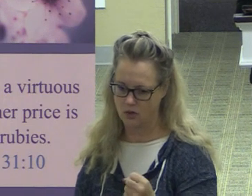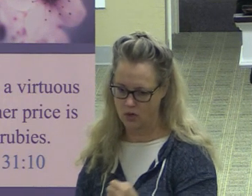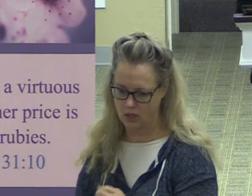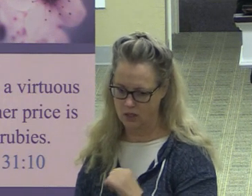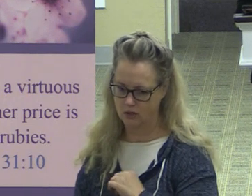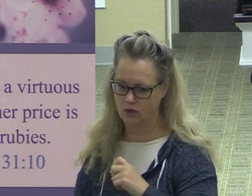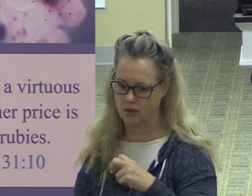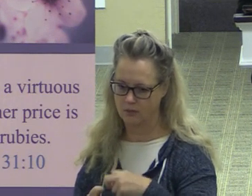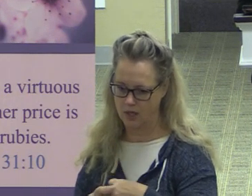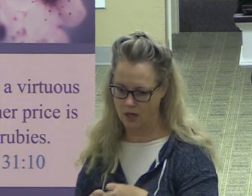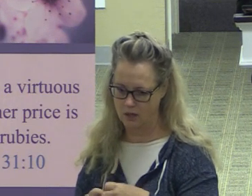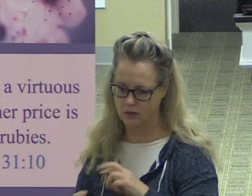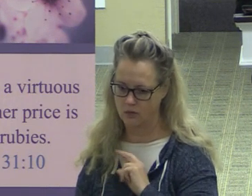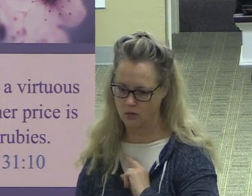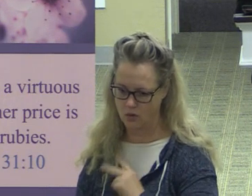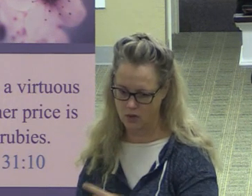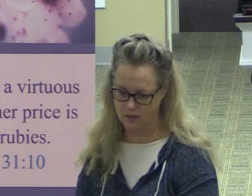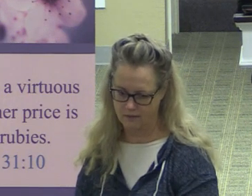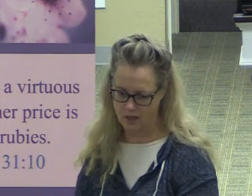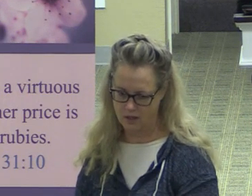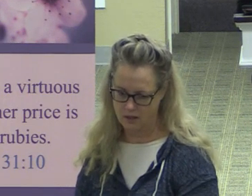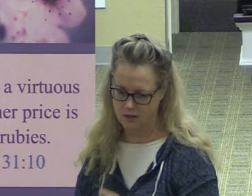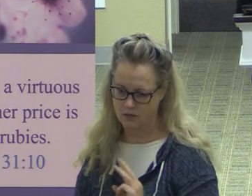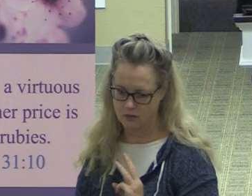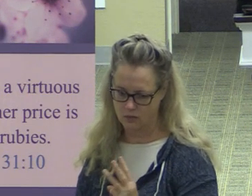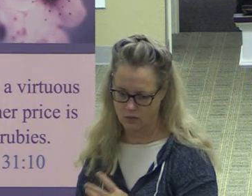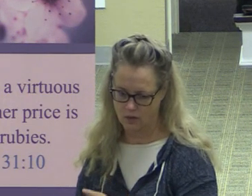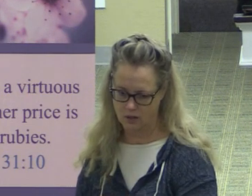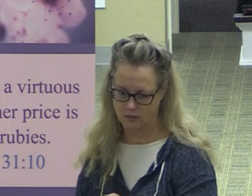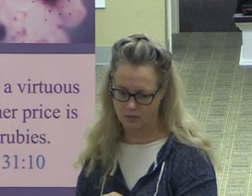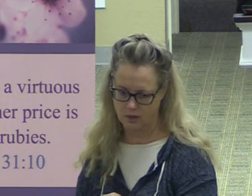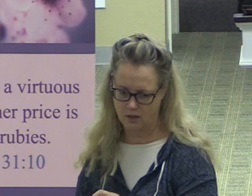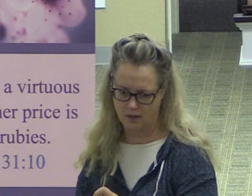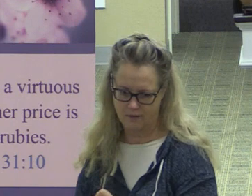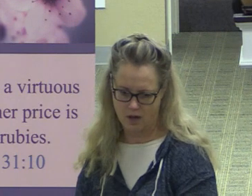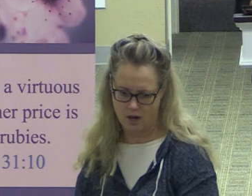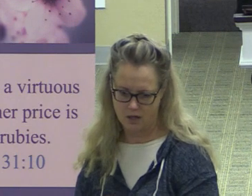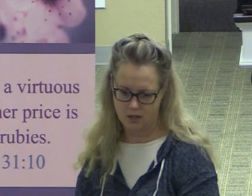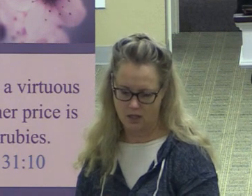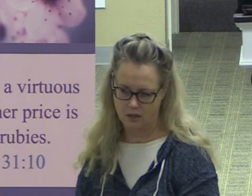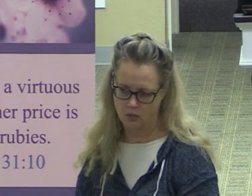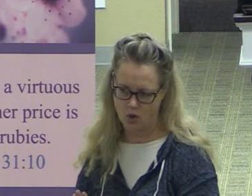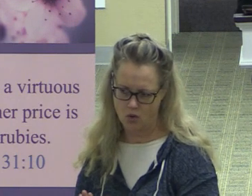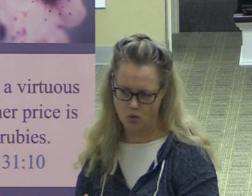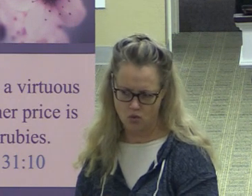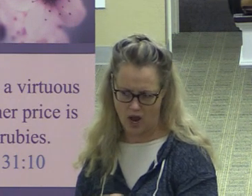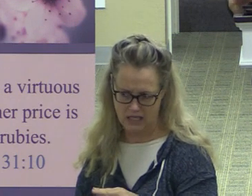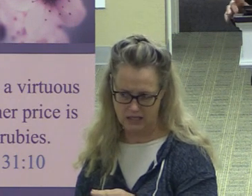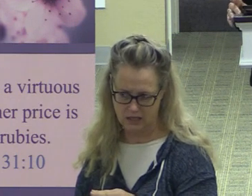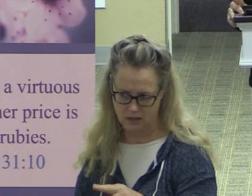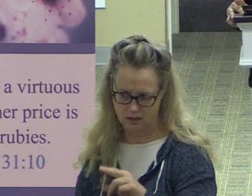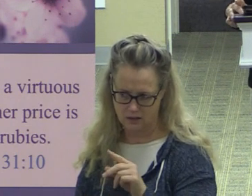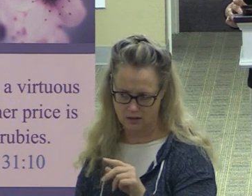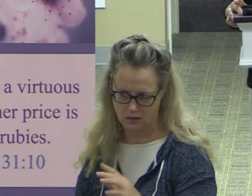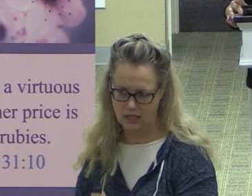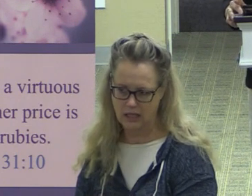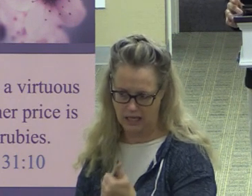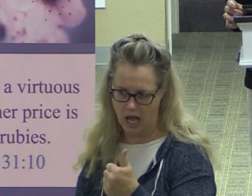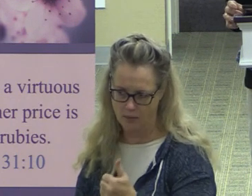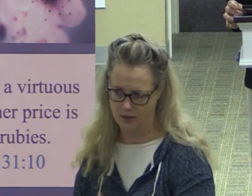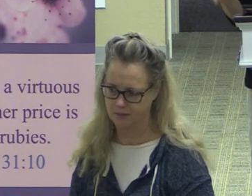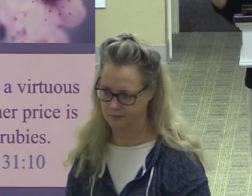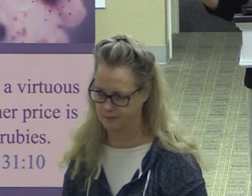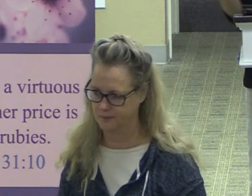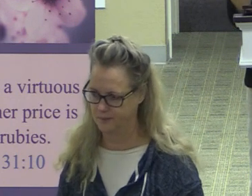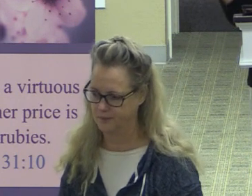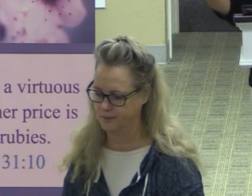going to be hard. We're going to fall. It's going to be hard to get up. And He agonizes for that. Even when it hasn't happened